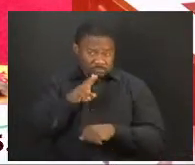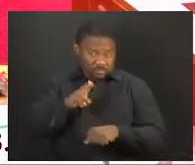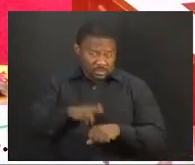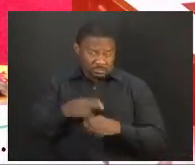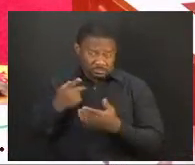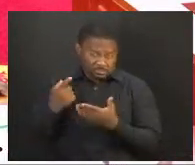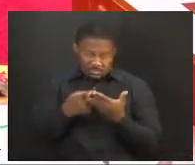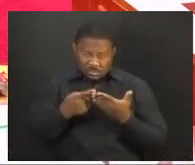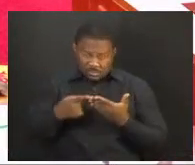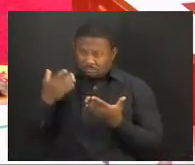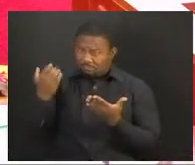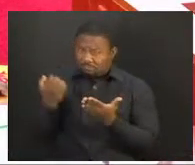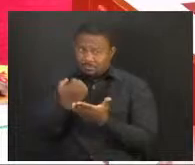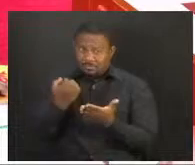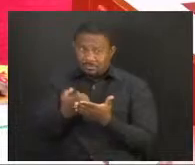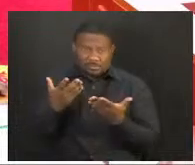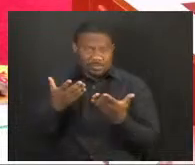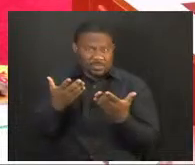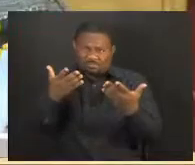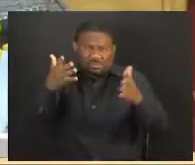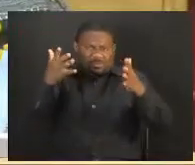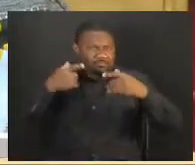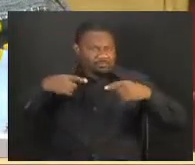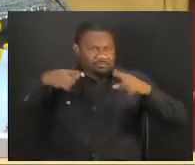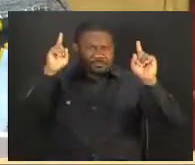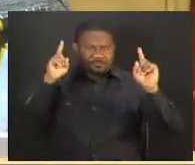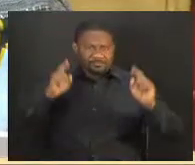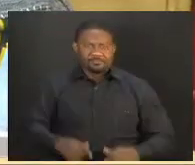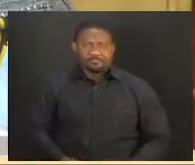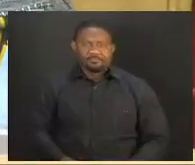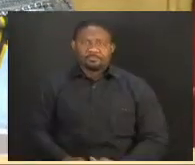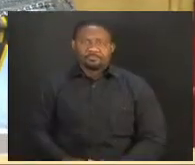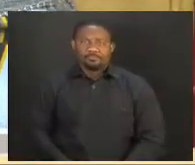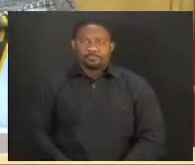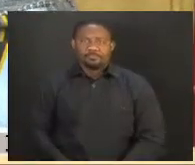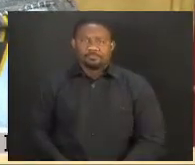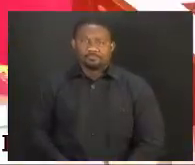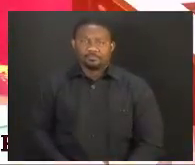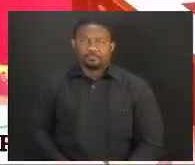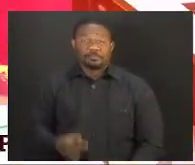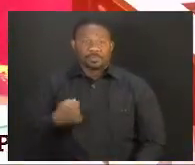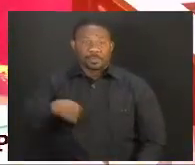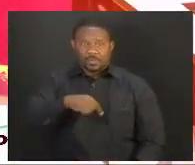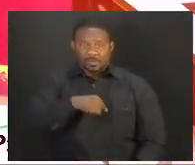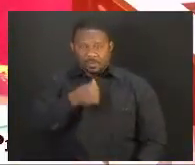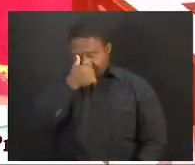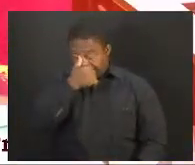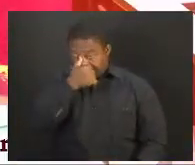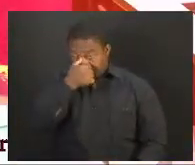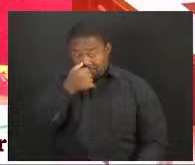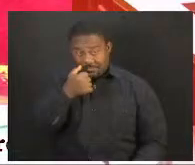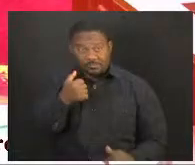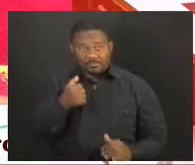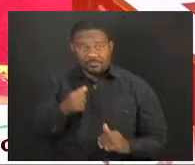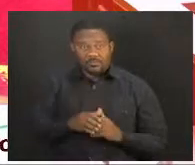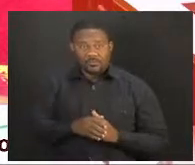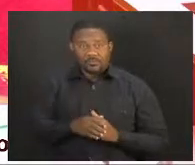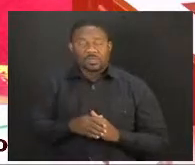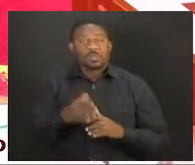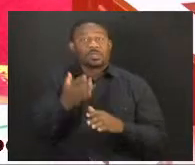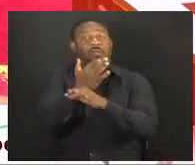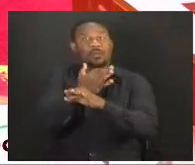dialogue on the economy. We have delivered. Mr. Speaker, we committed to deliver